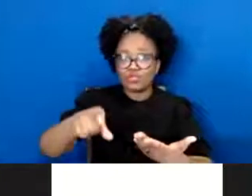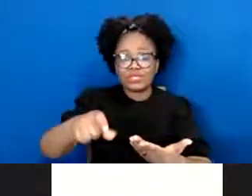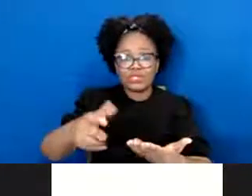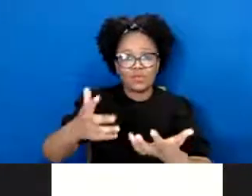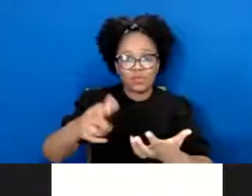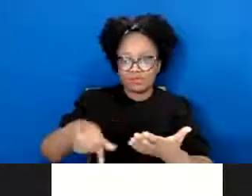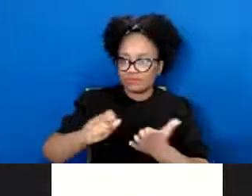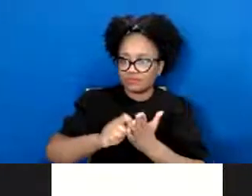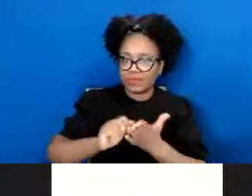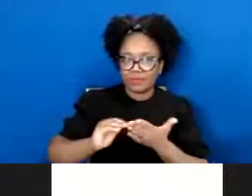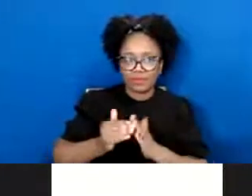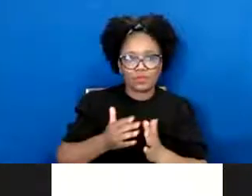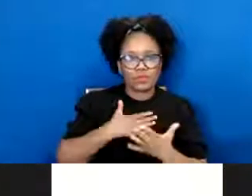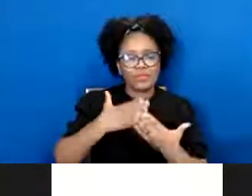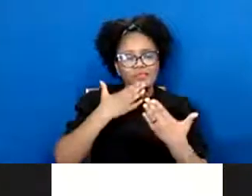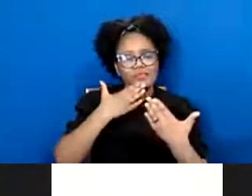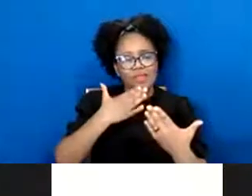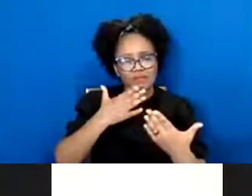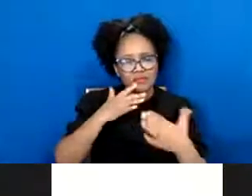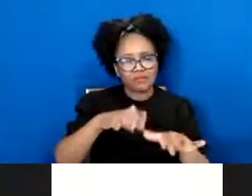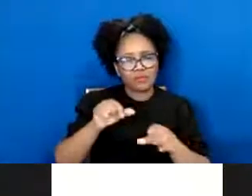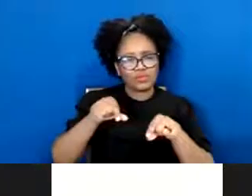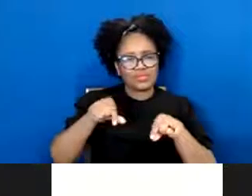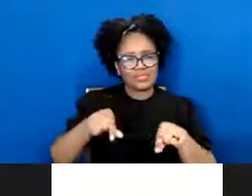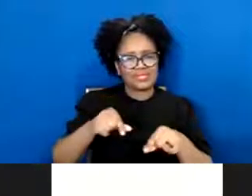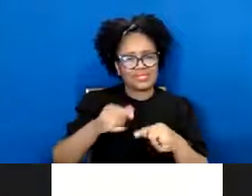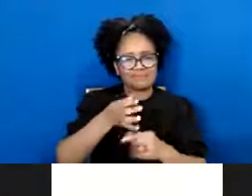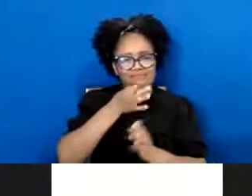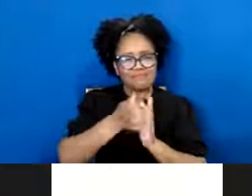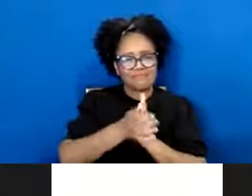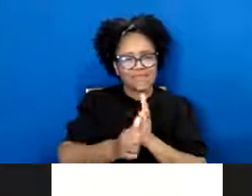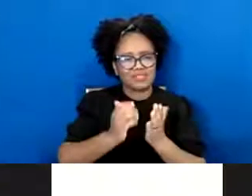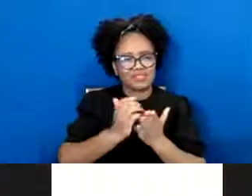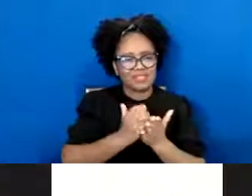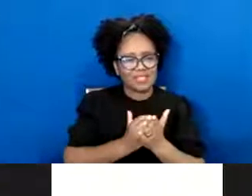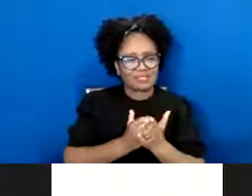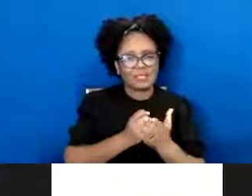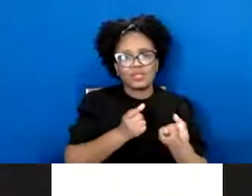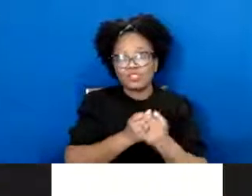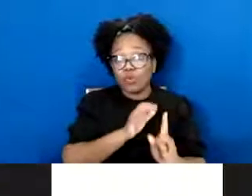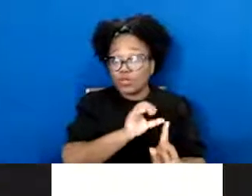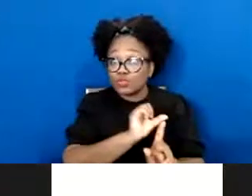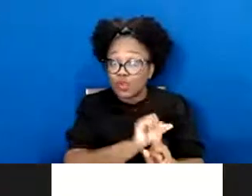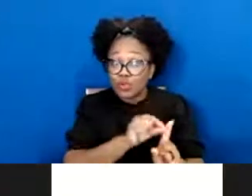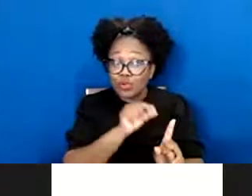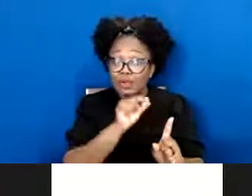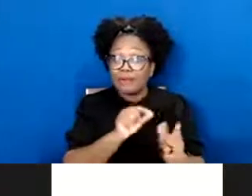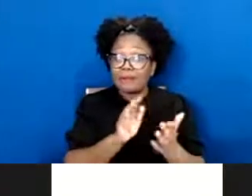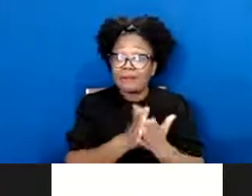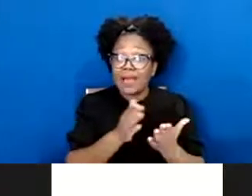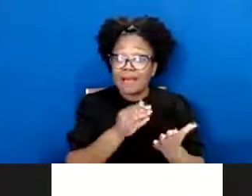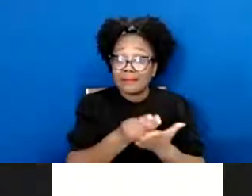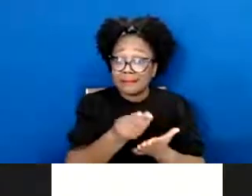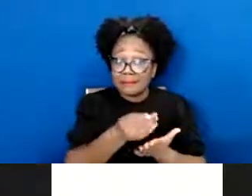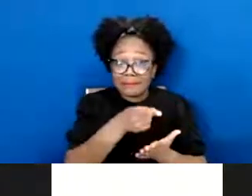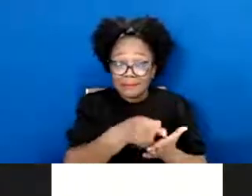to have this masterclass, have this author. Please support his work, buy his books. There's three of them. There's Heavy,